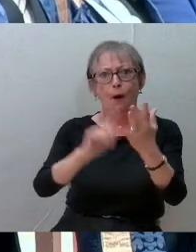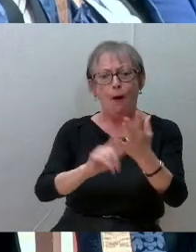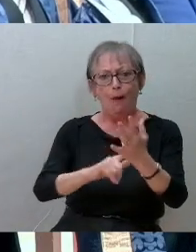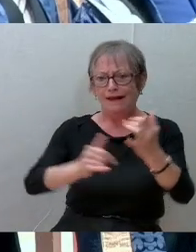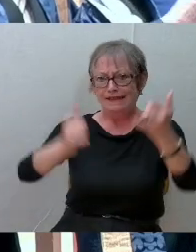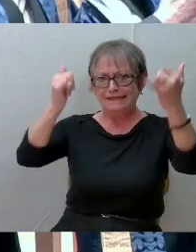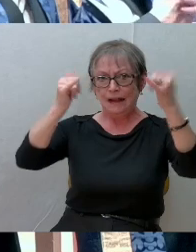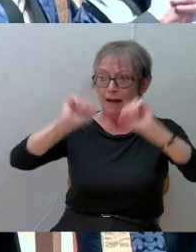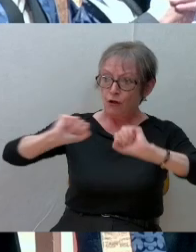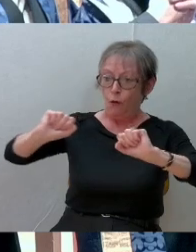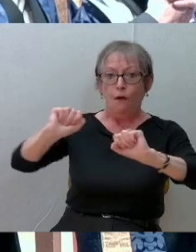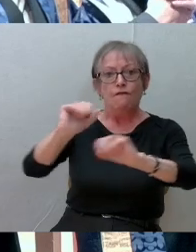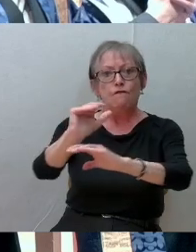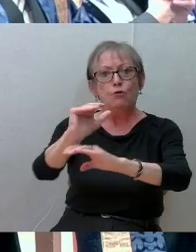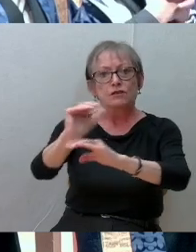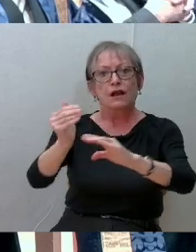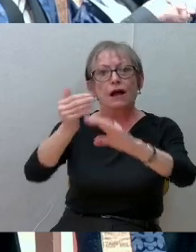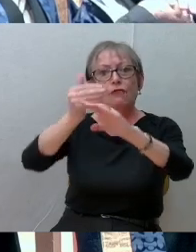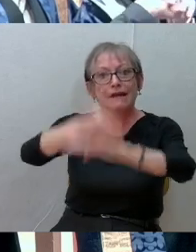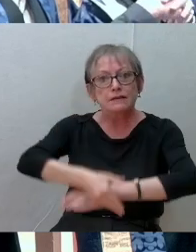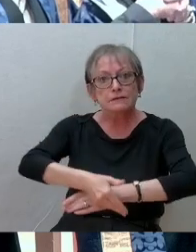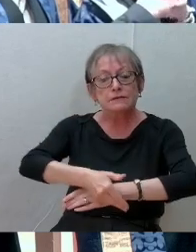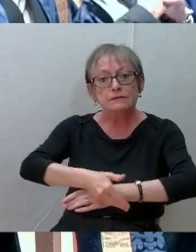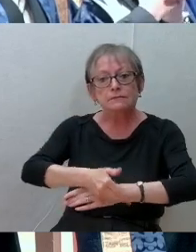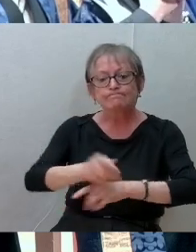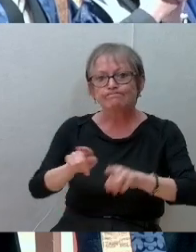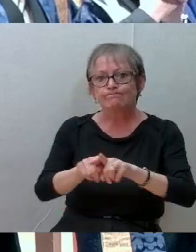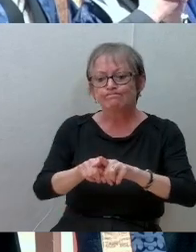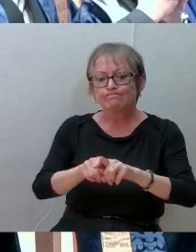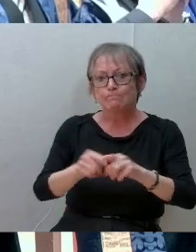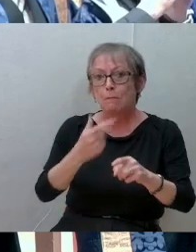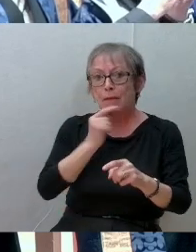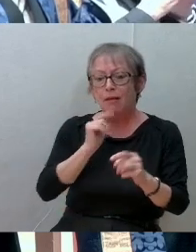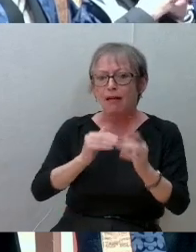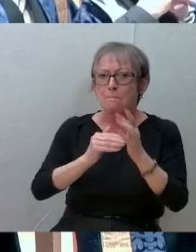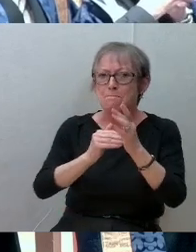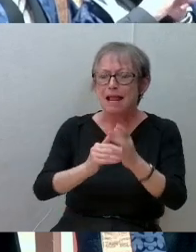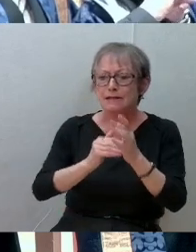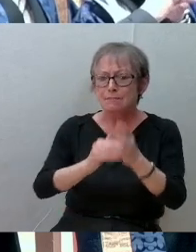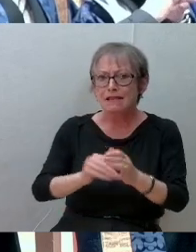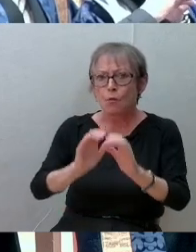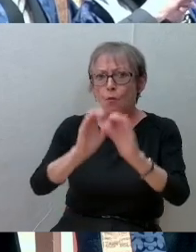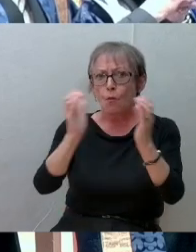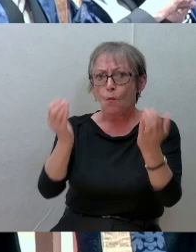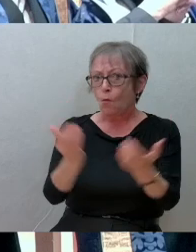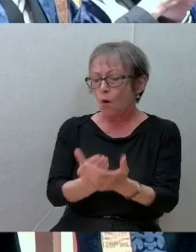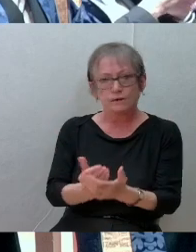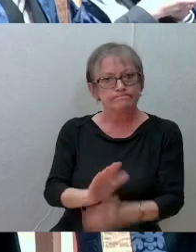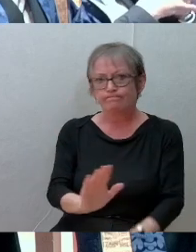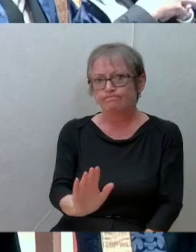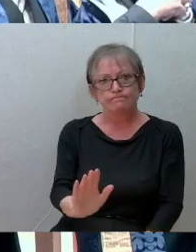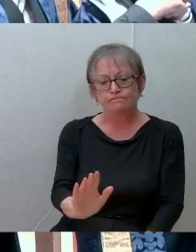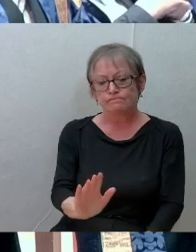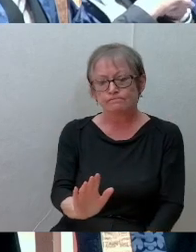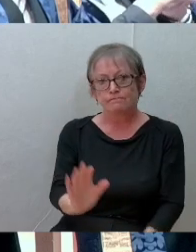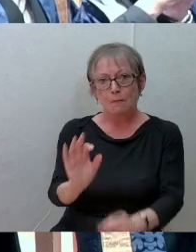your futures and your careers, there are people in their millions around the world who denied peace, who